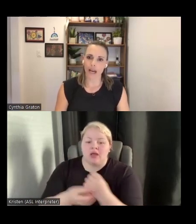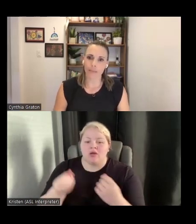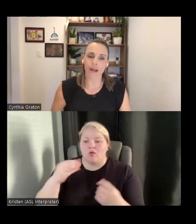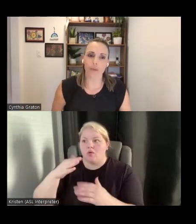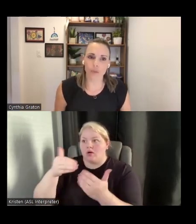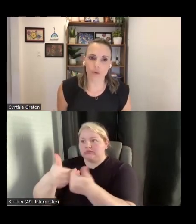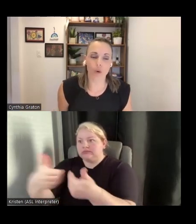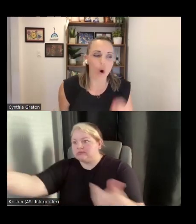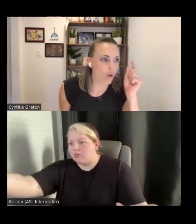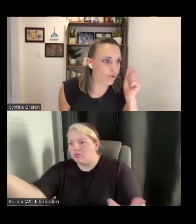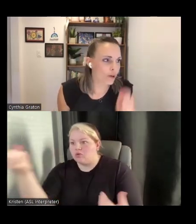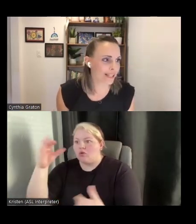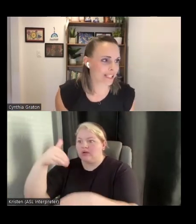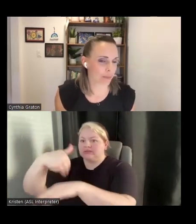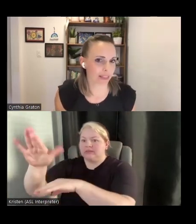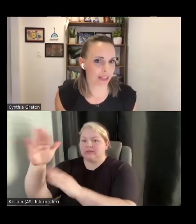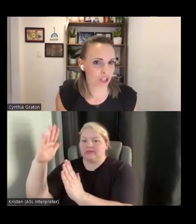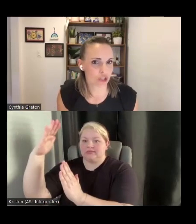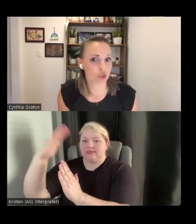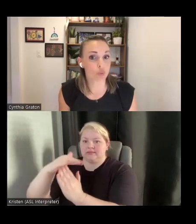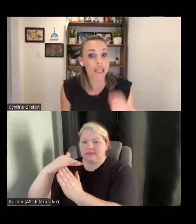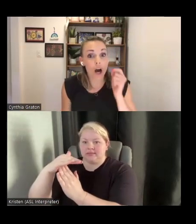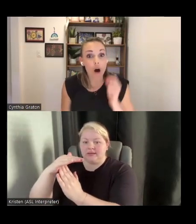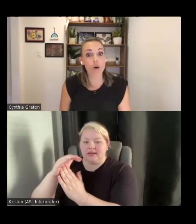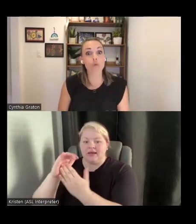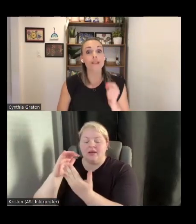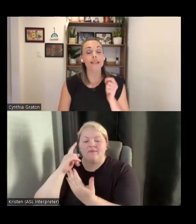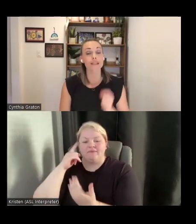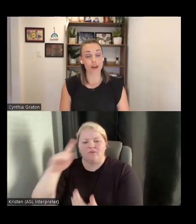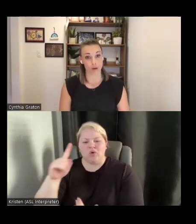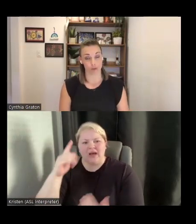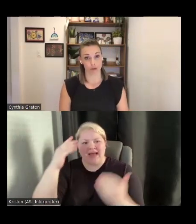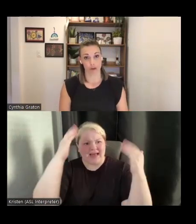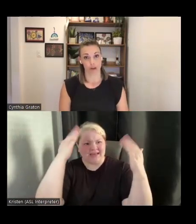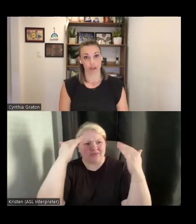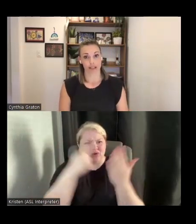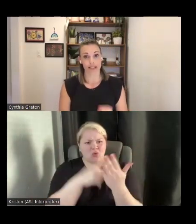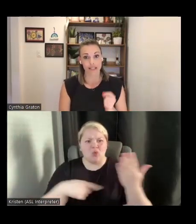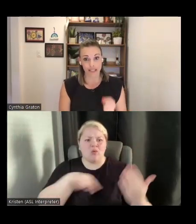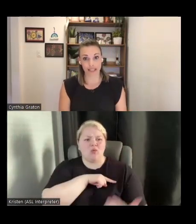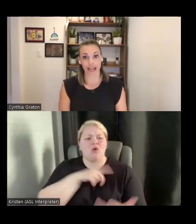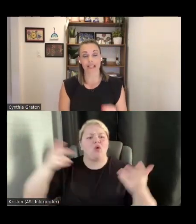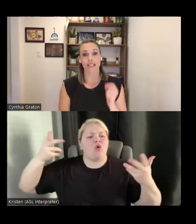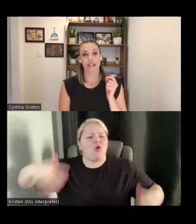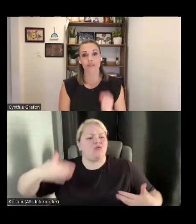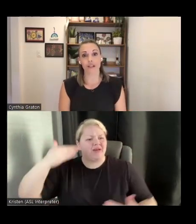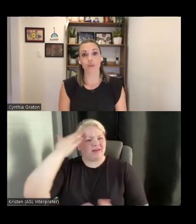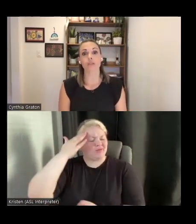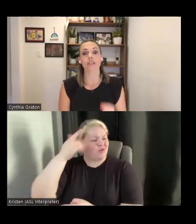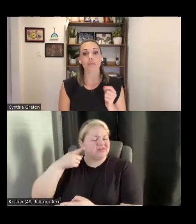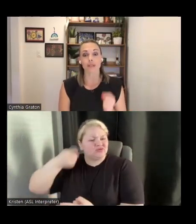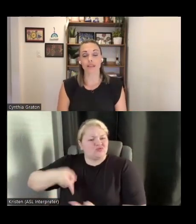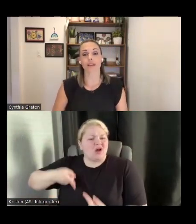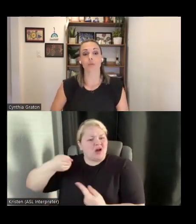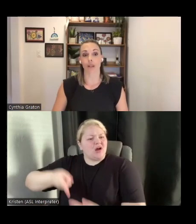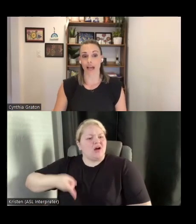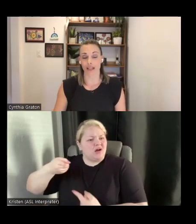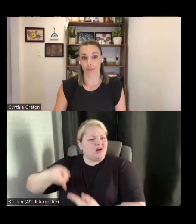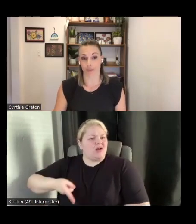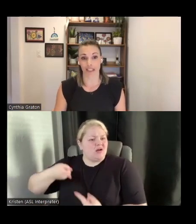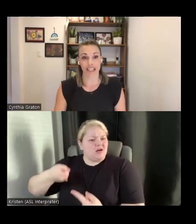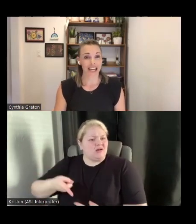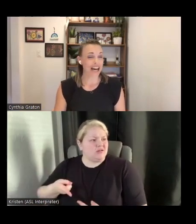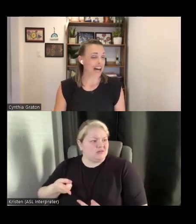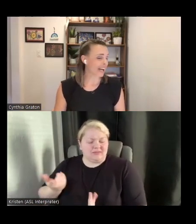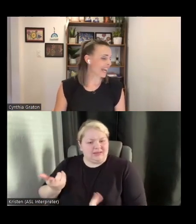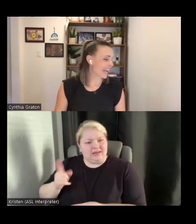to a timeout room over an expectations, we already know this kid has difficulty meeting